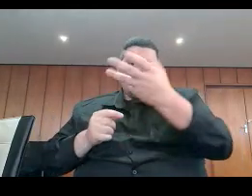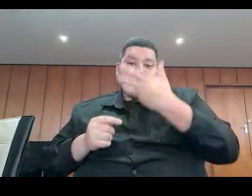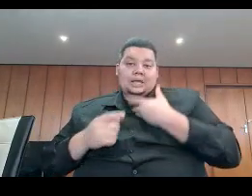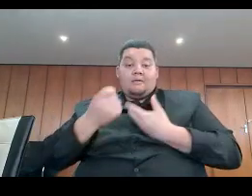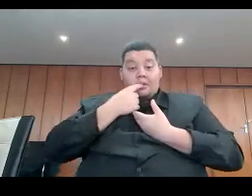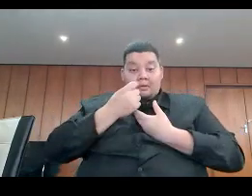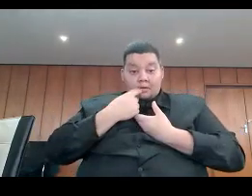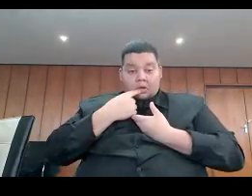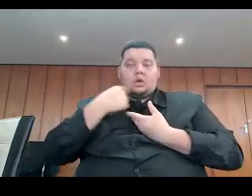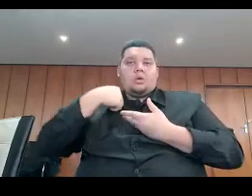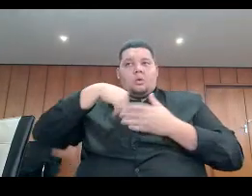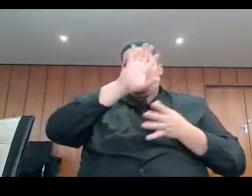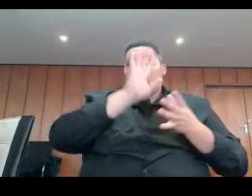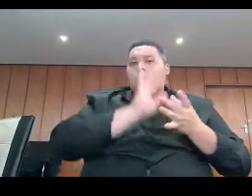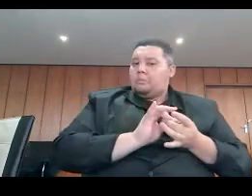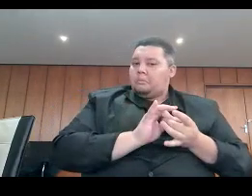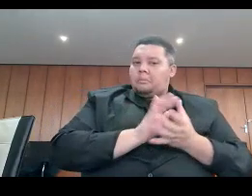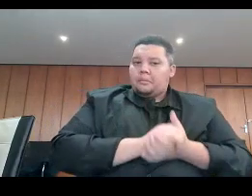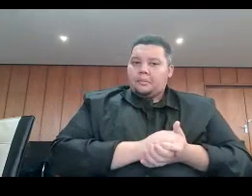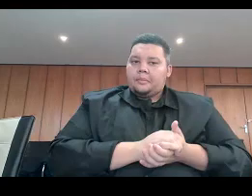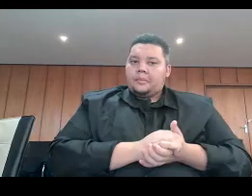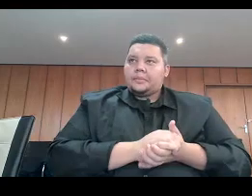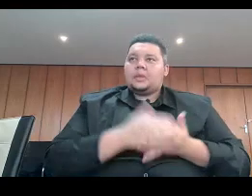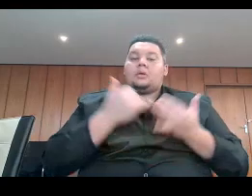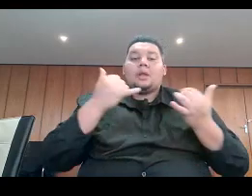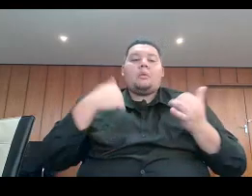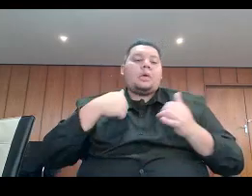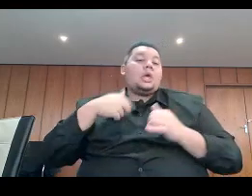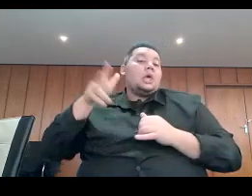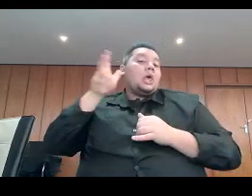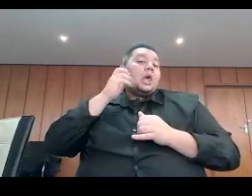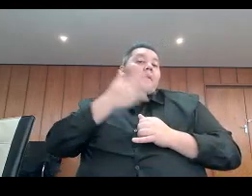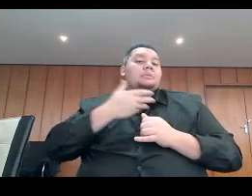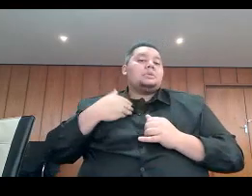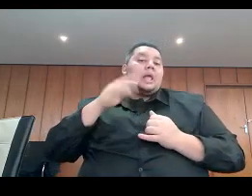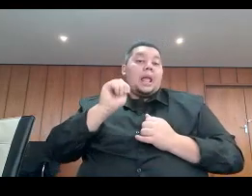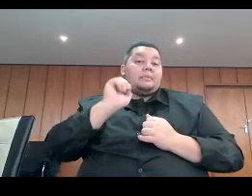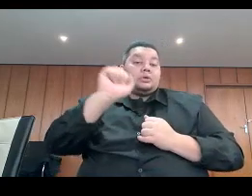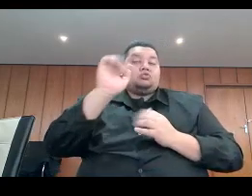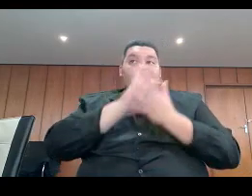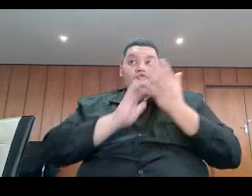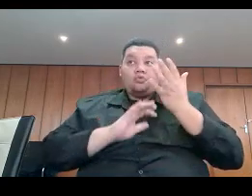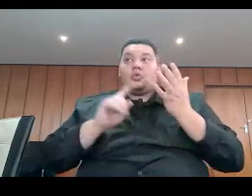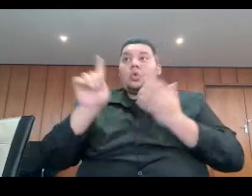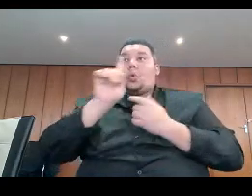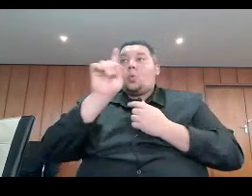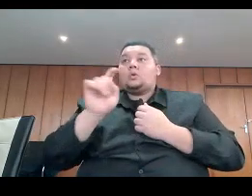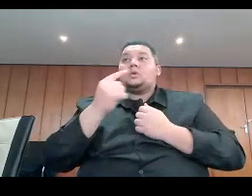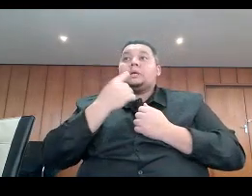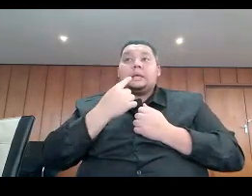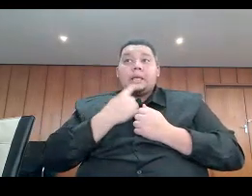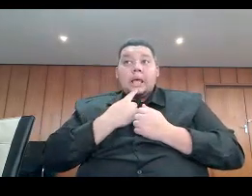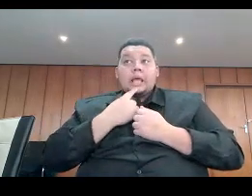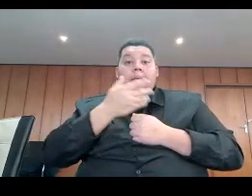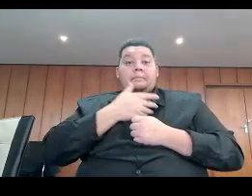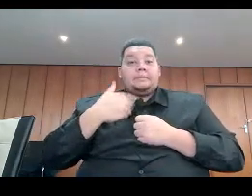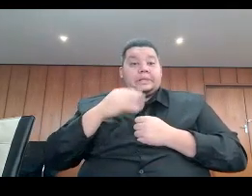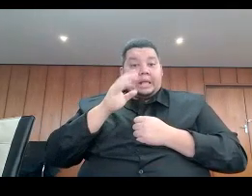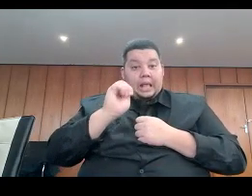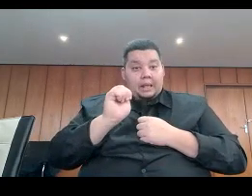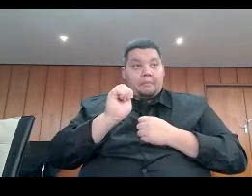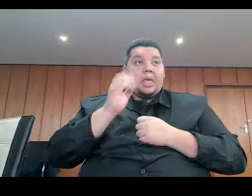go home. So listening to Mrs. M's story, the question again is, does Mrs. M experience